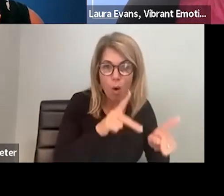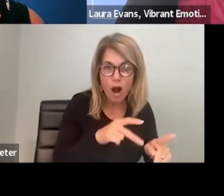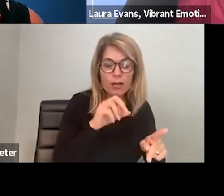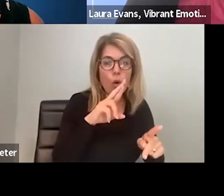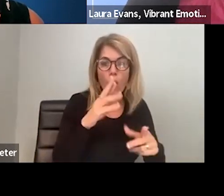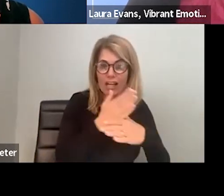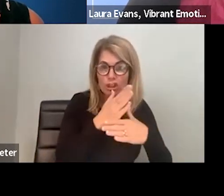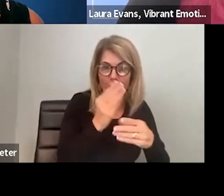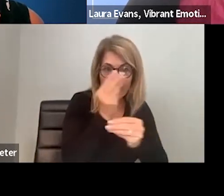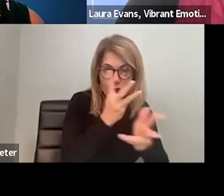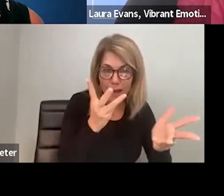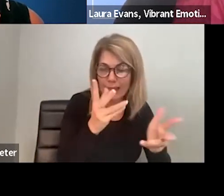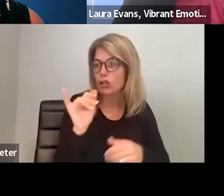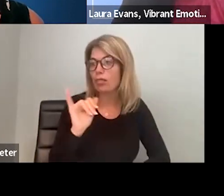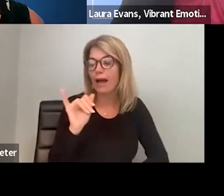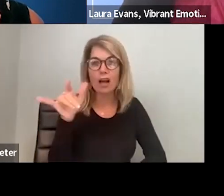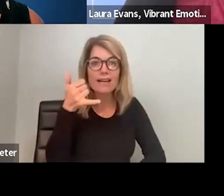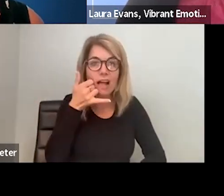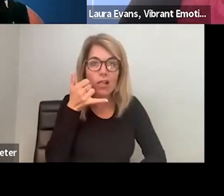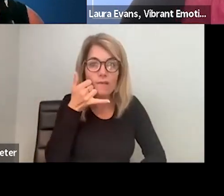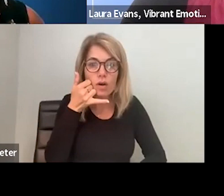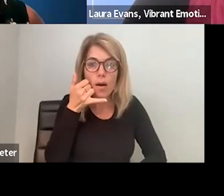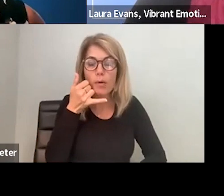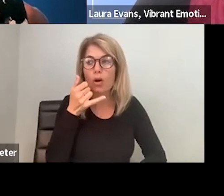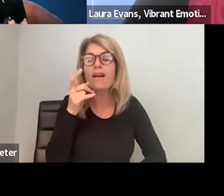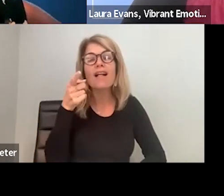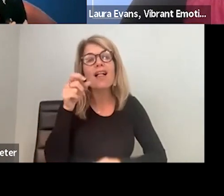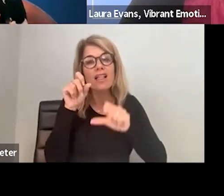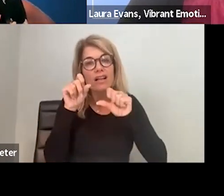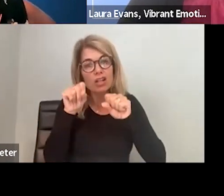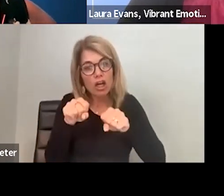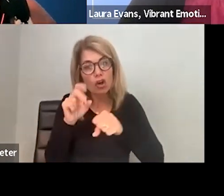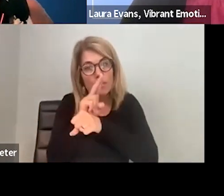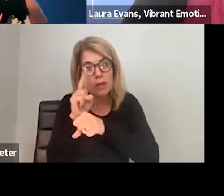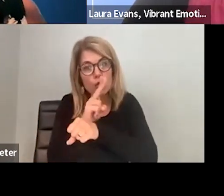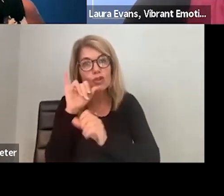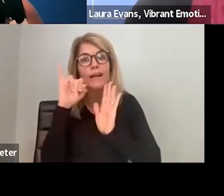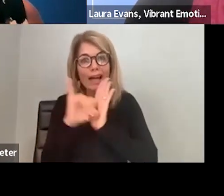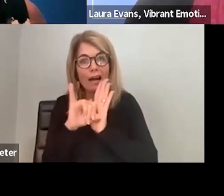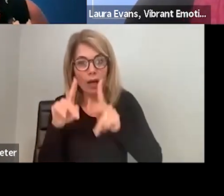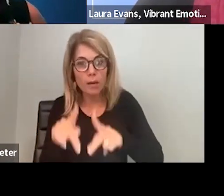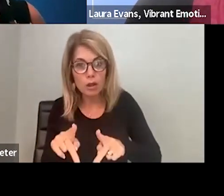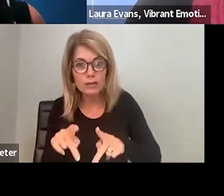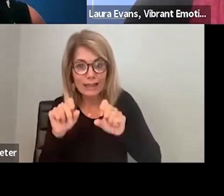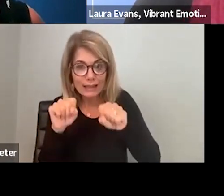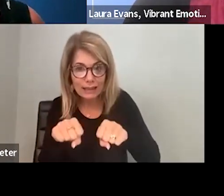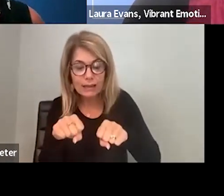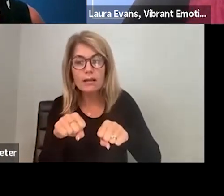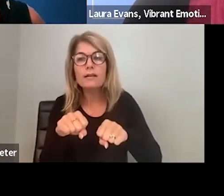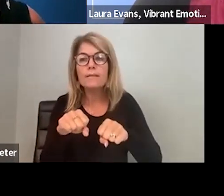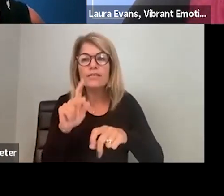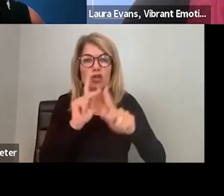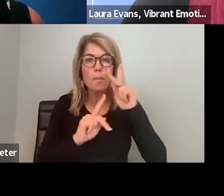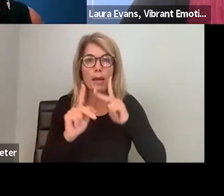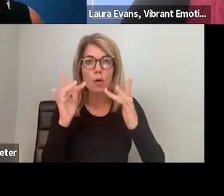or items like their telephone number that could be used to identify a person. So people